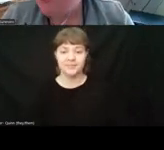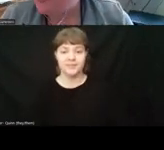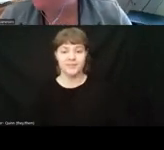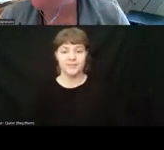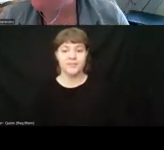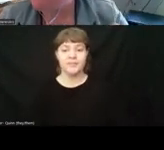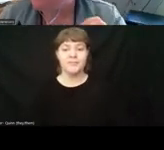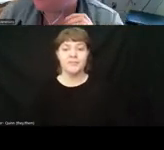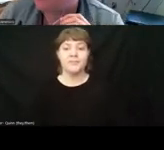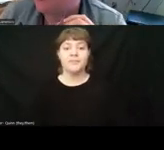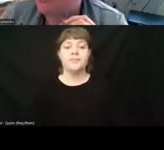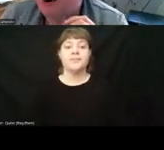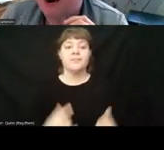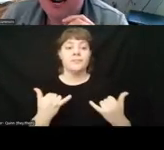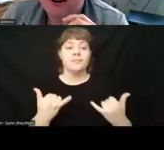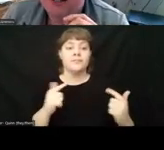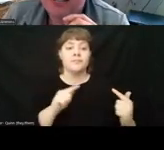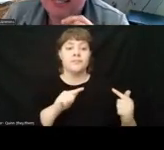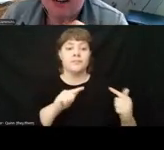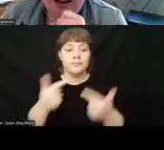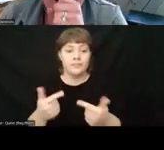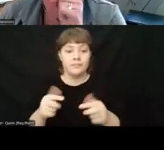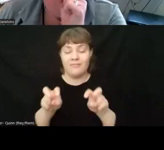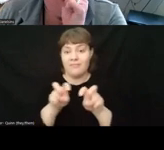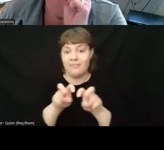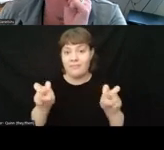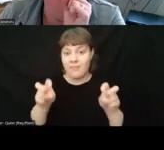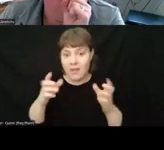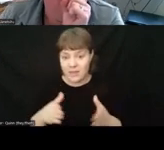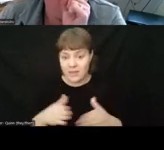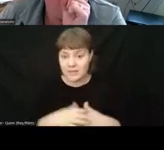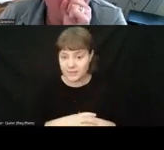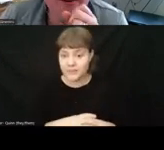So now I want to turn it over to our panelists.